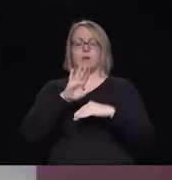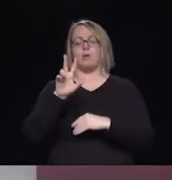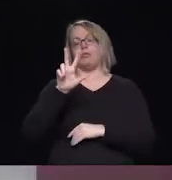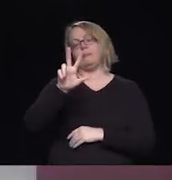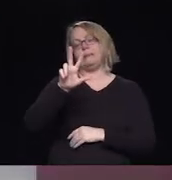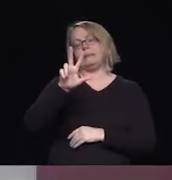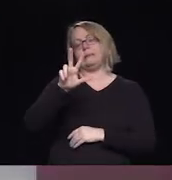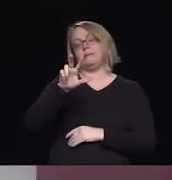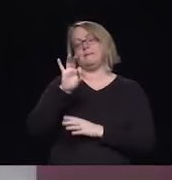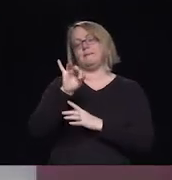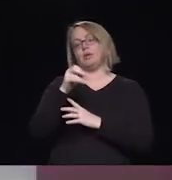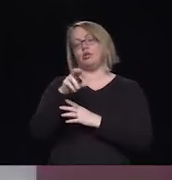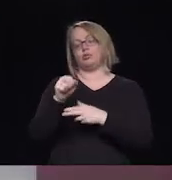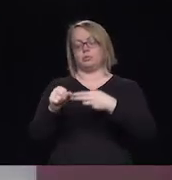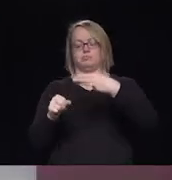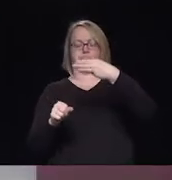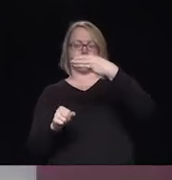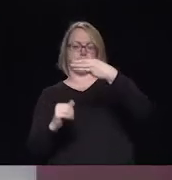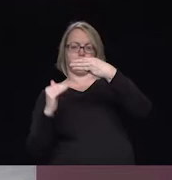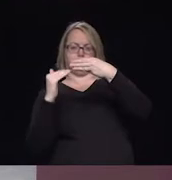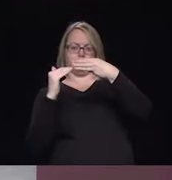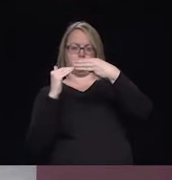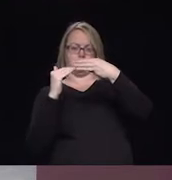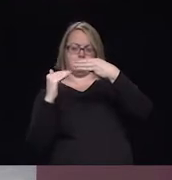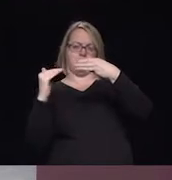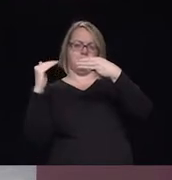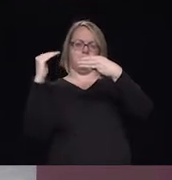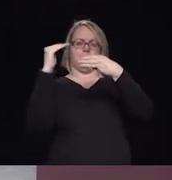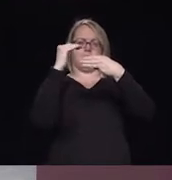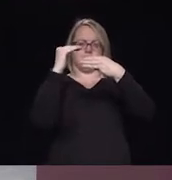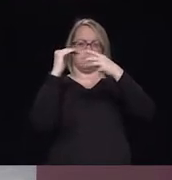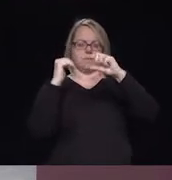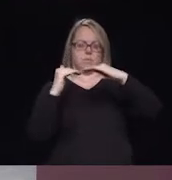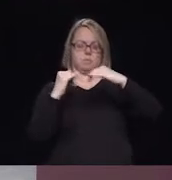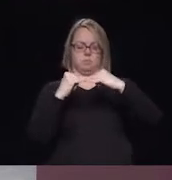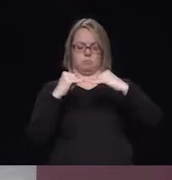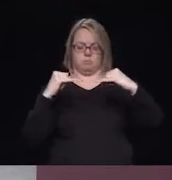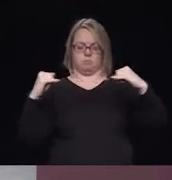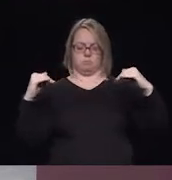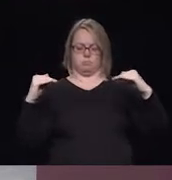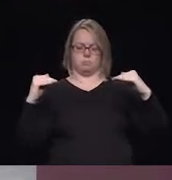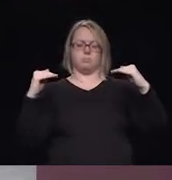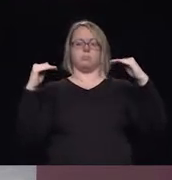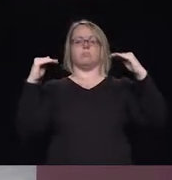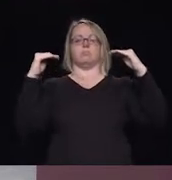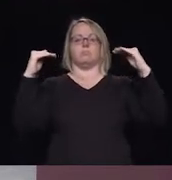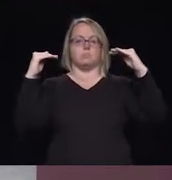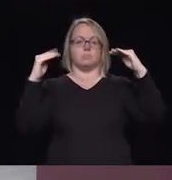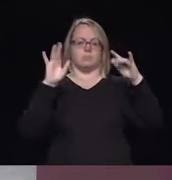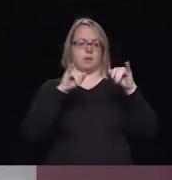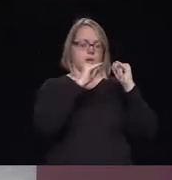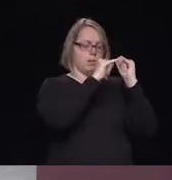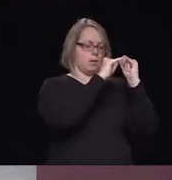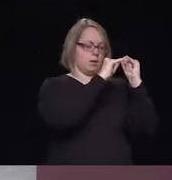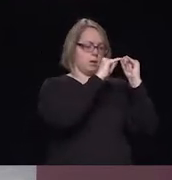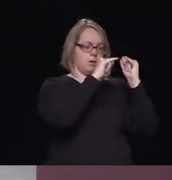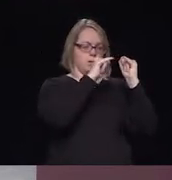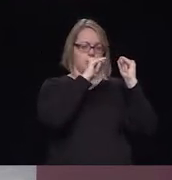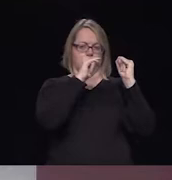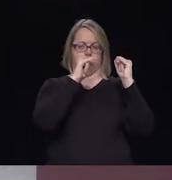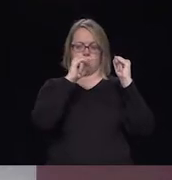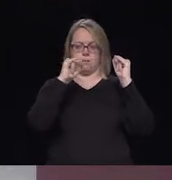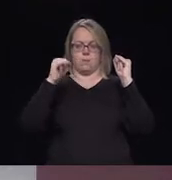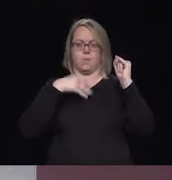it, and that is where we start that little bumper. I'm going to make a straight line